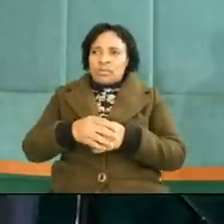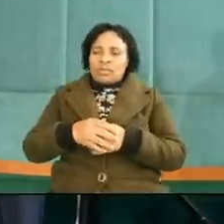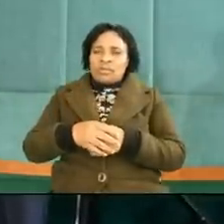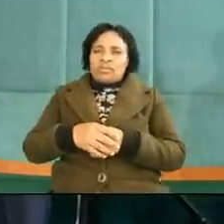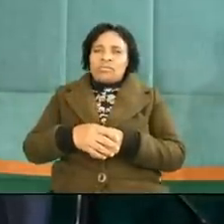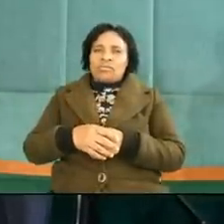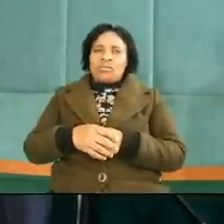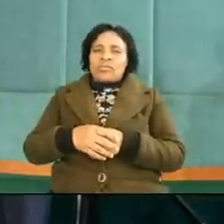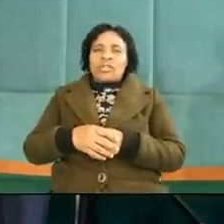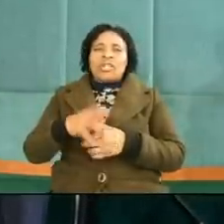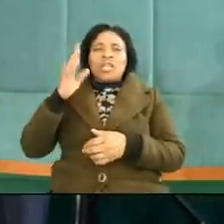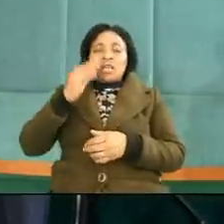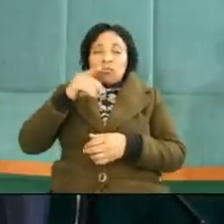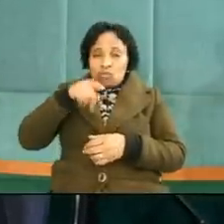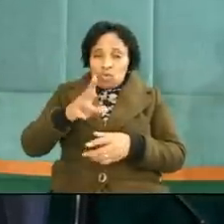If your heart,